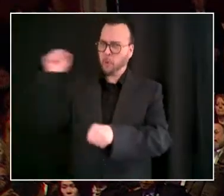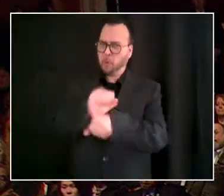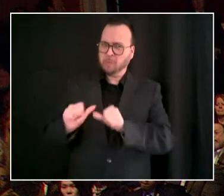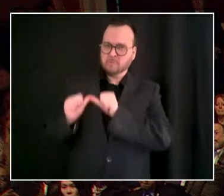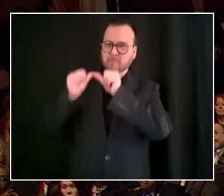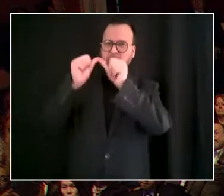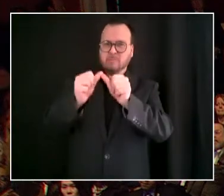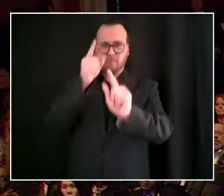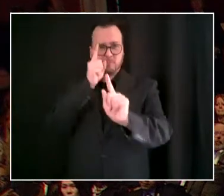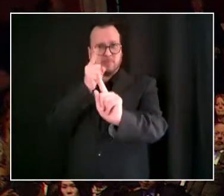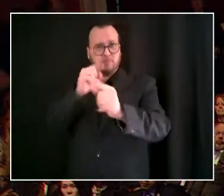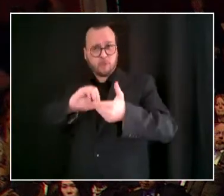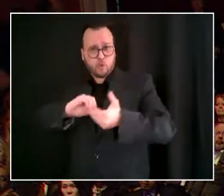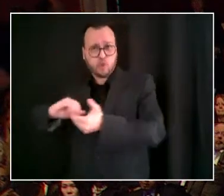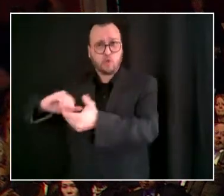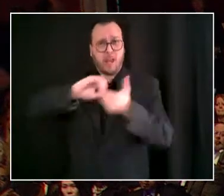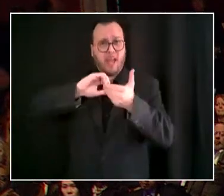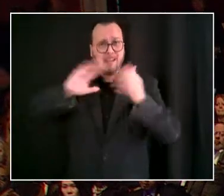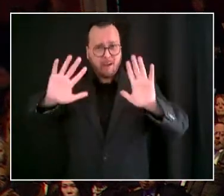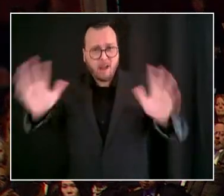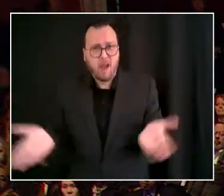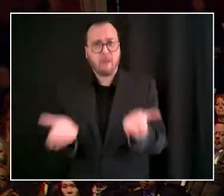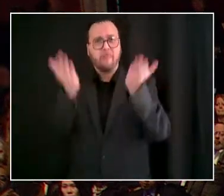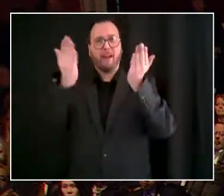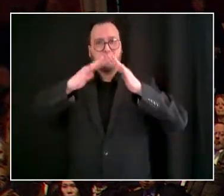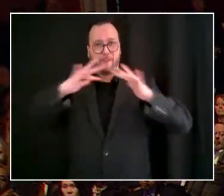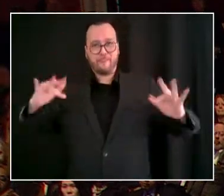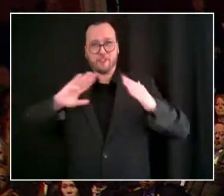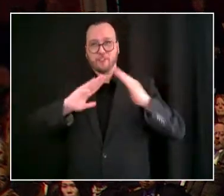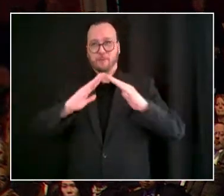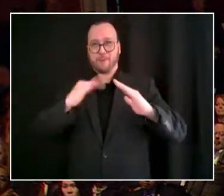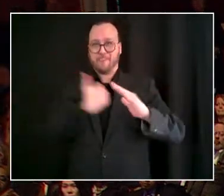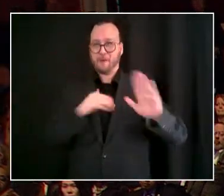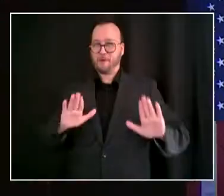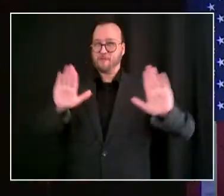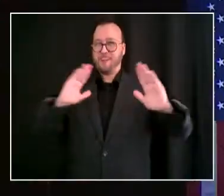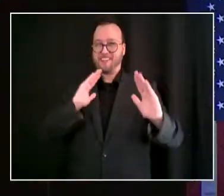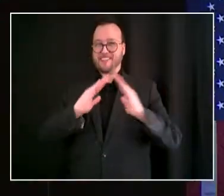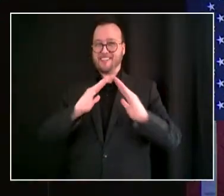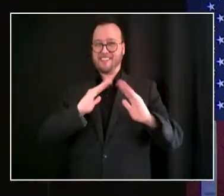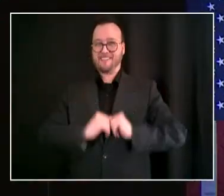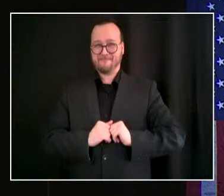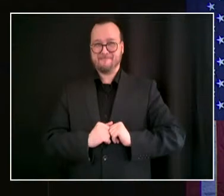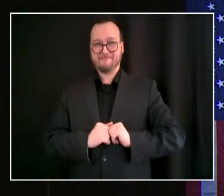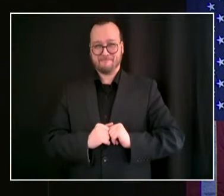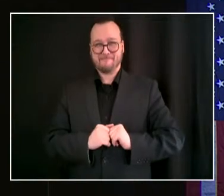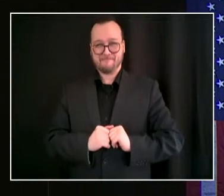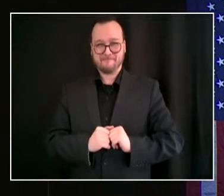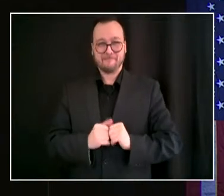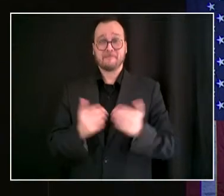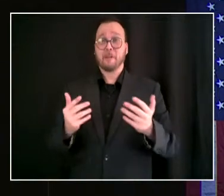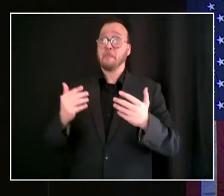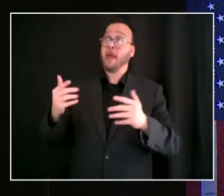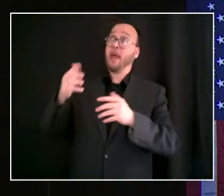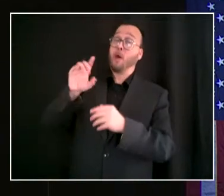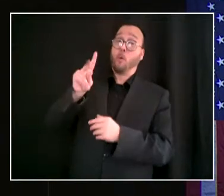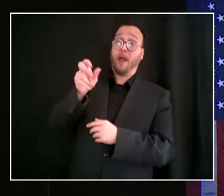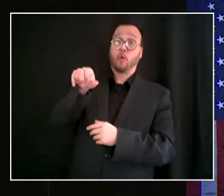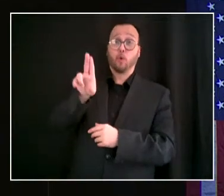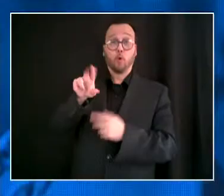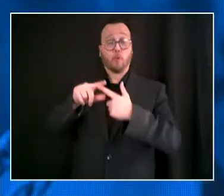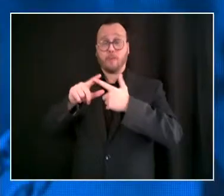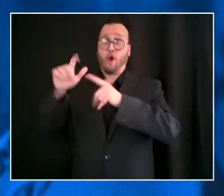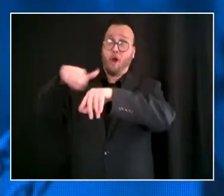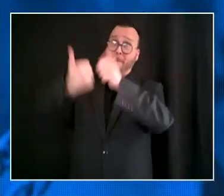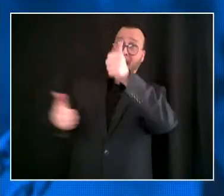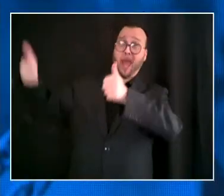unite and uplift the diverse communities of our great city. May Waheguru, the Almighty, bless them with